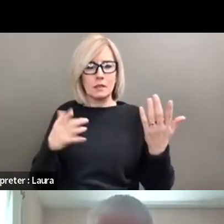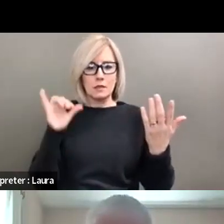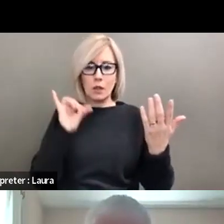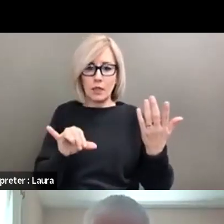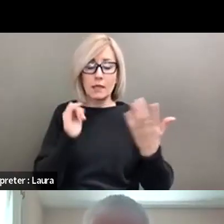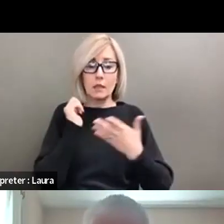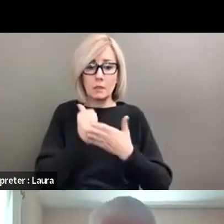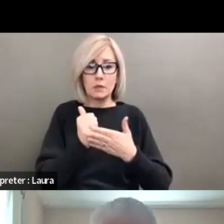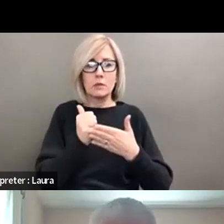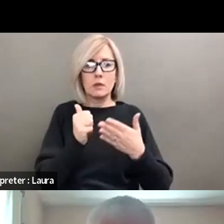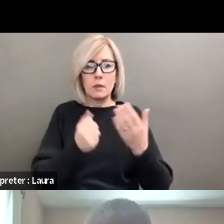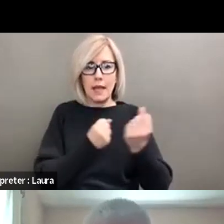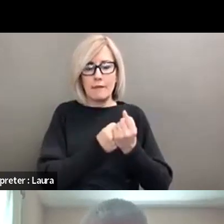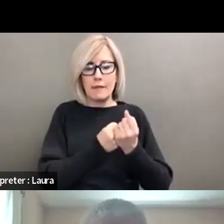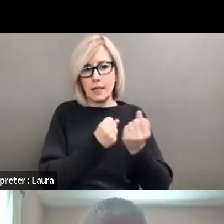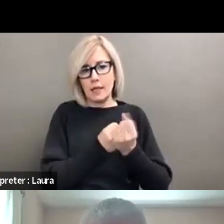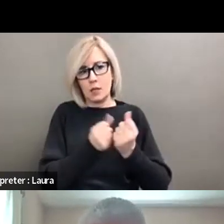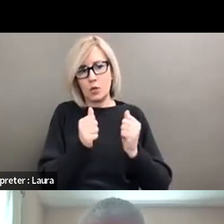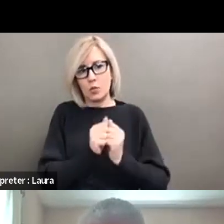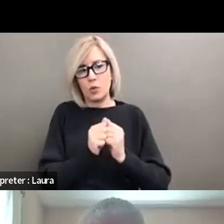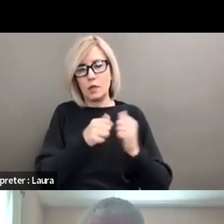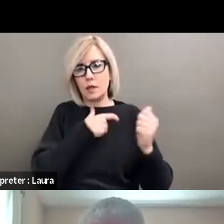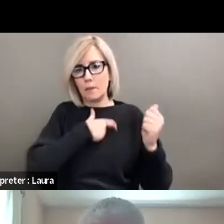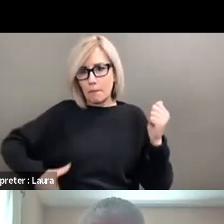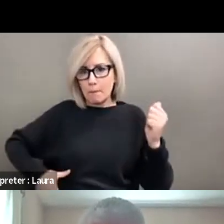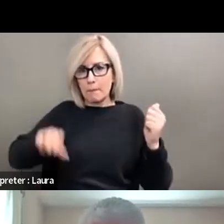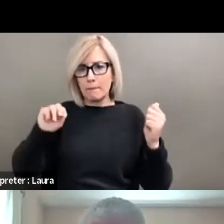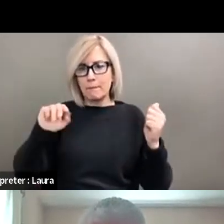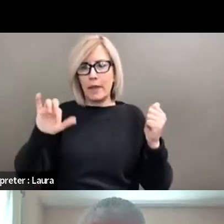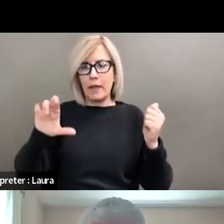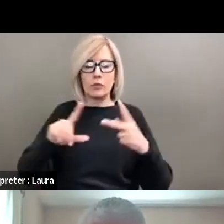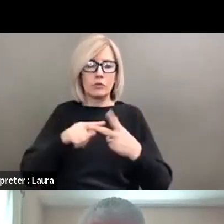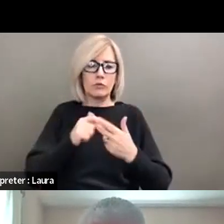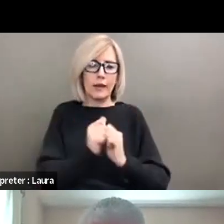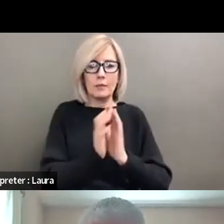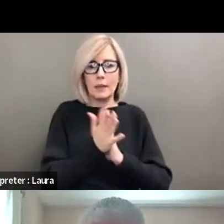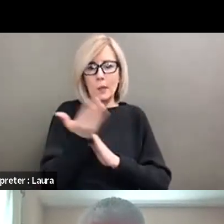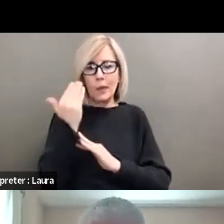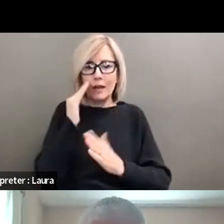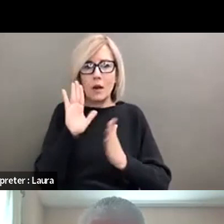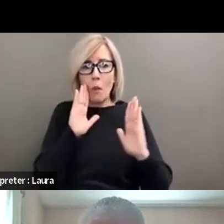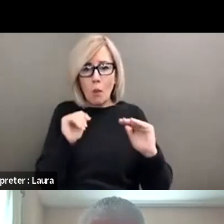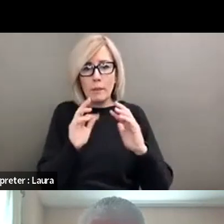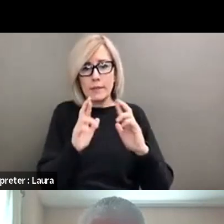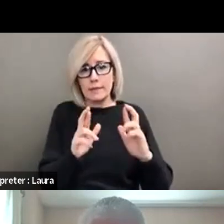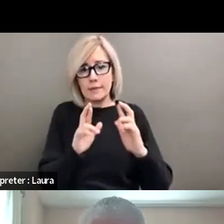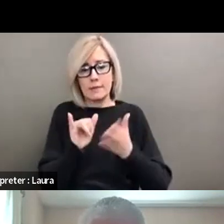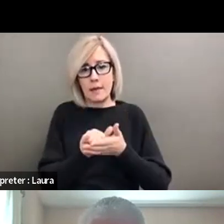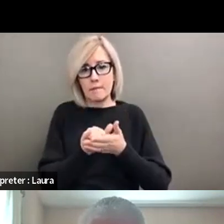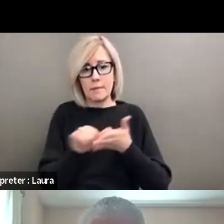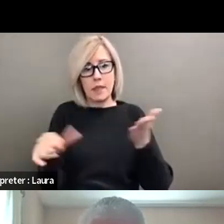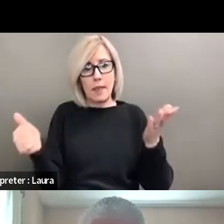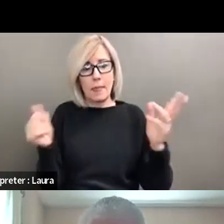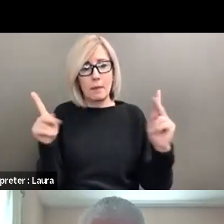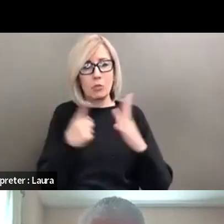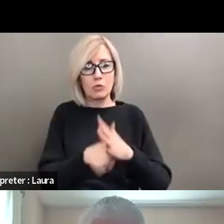helped, and I've been advocating with mayors, just trying to bring awareness, you know, in hopes that you know, other people will